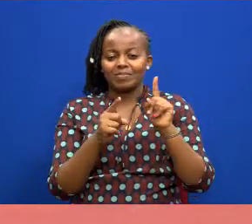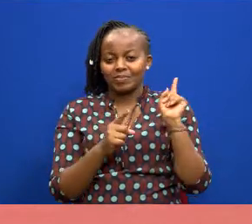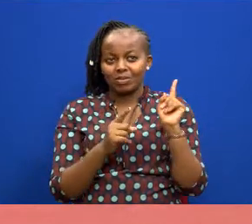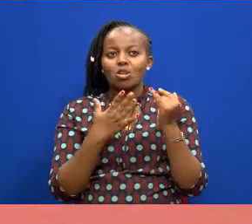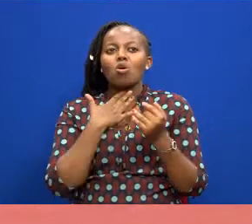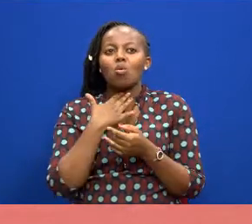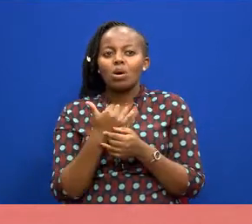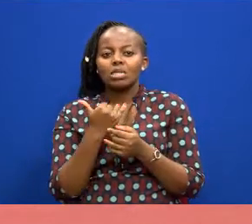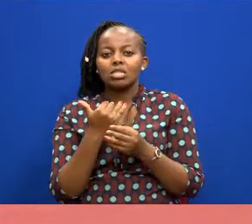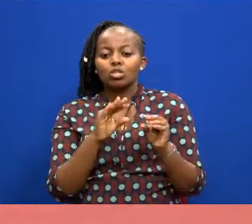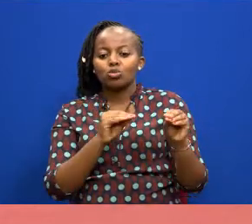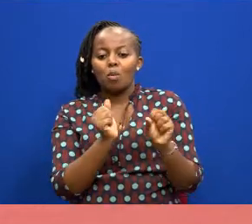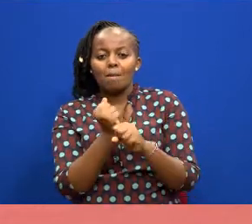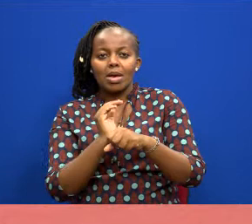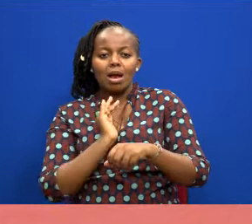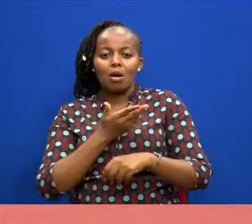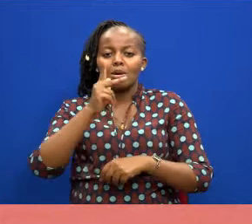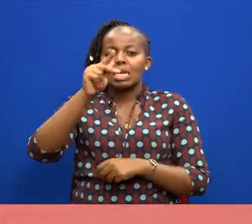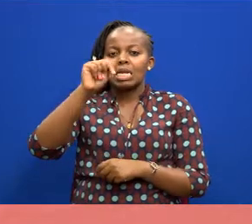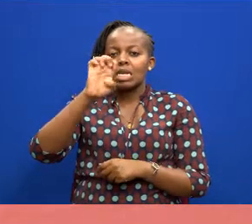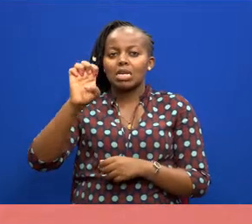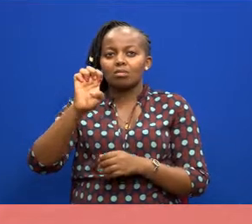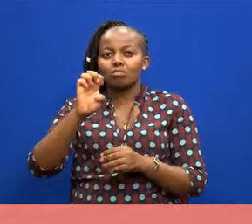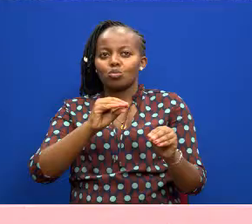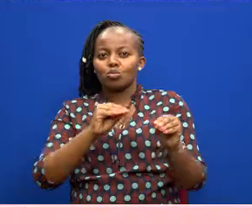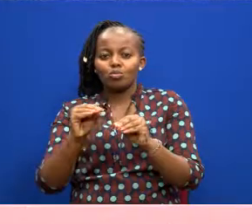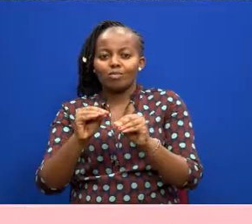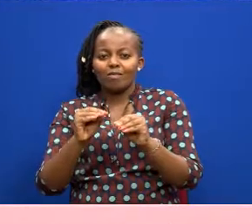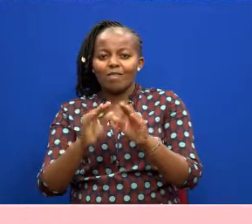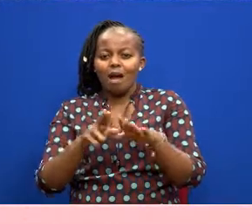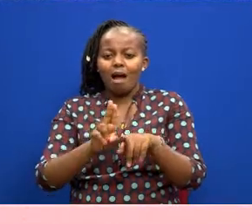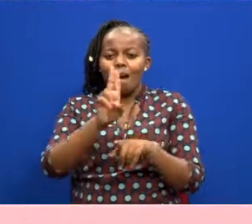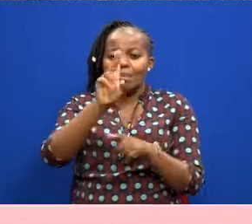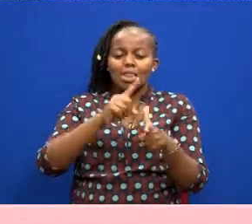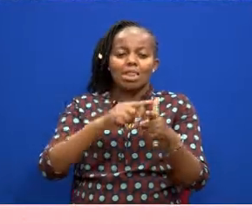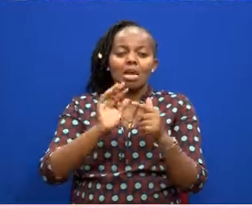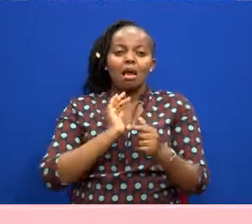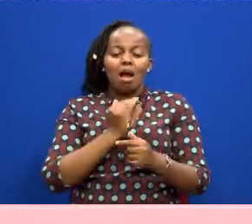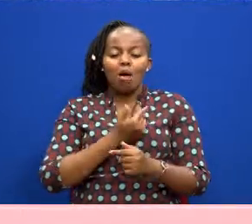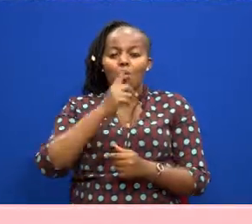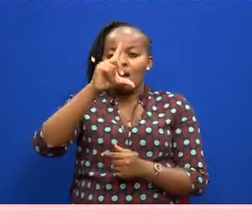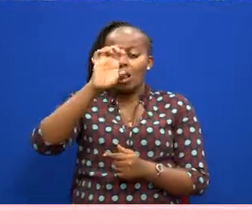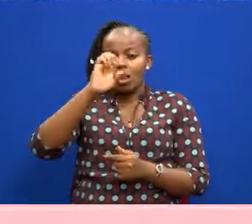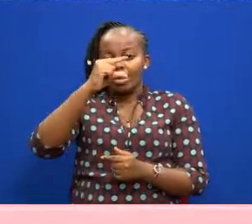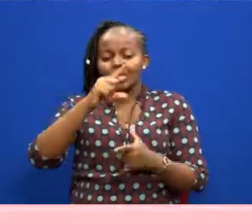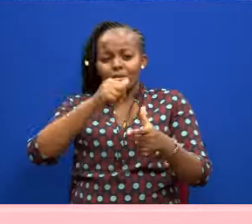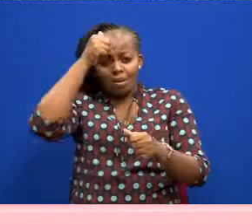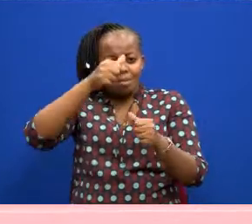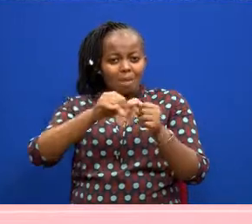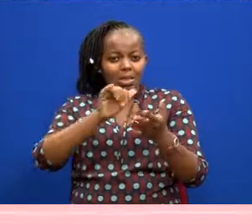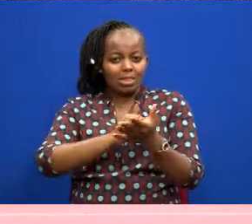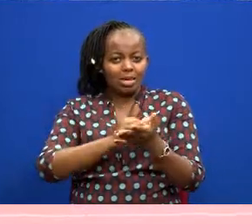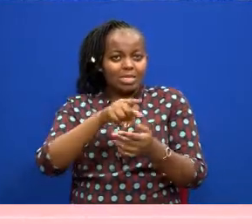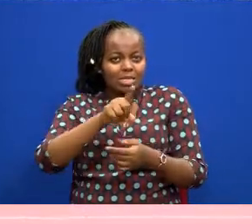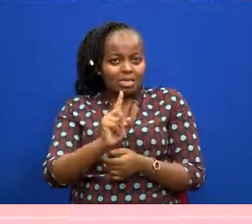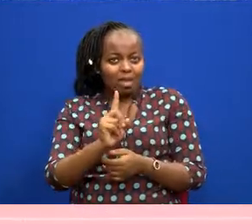are driving our knees, bumping up our legs. Remember, you are going